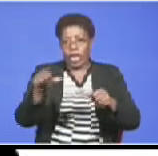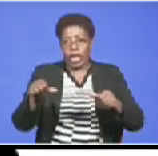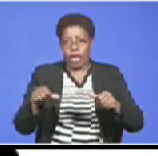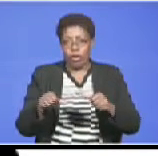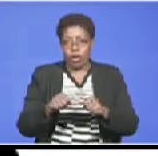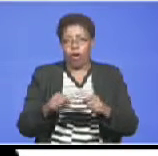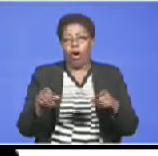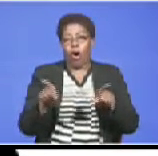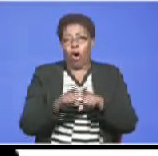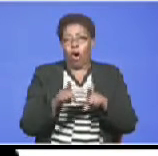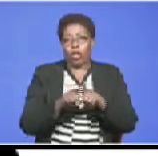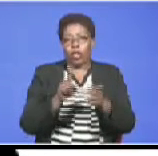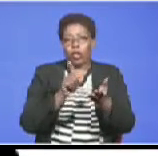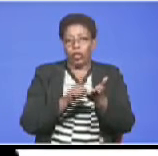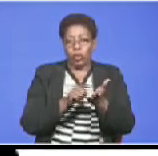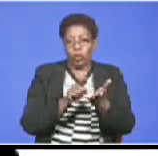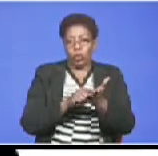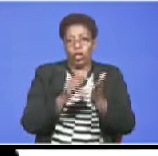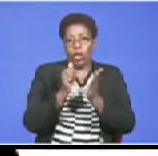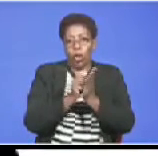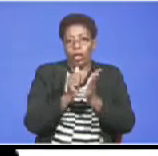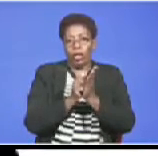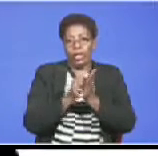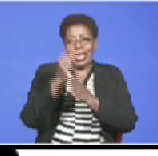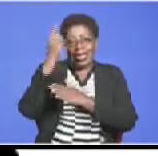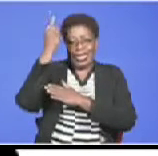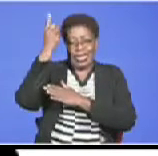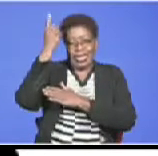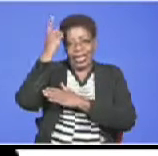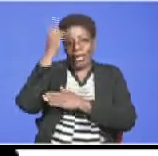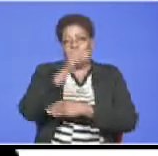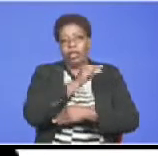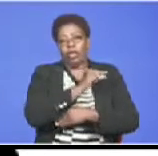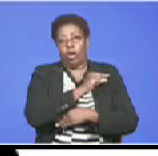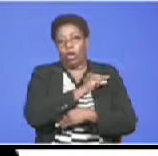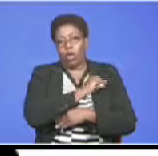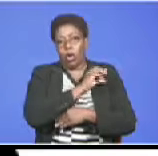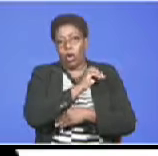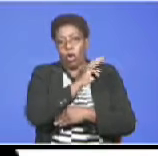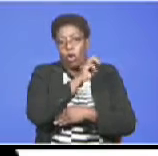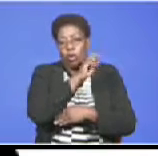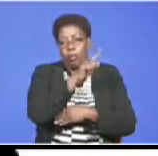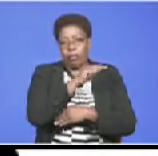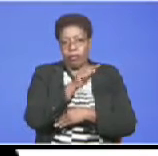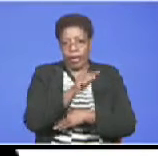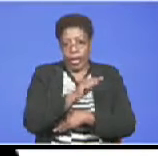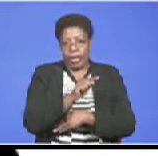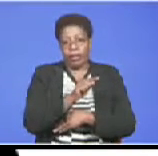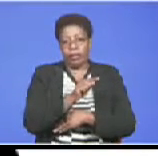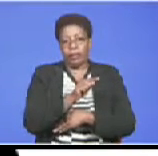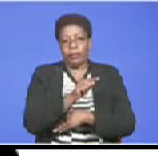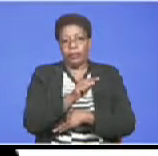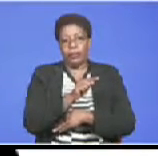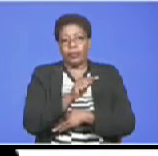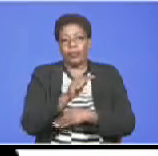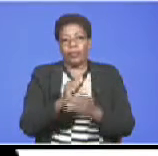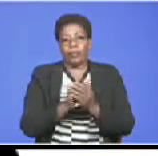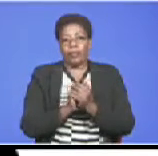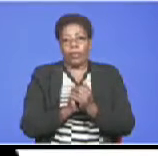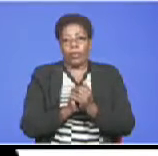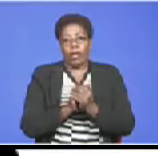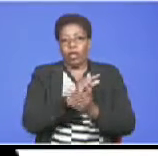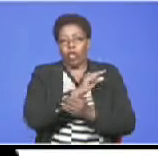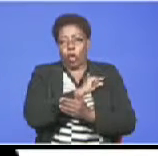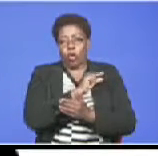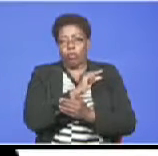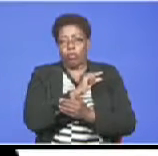Also making news tonight, Attorney Damian Gomez is catching heat from Attorney General Senator the Honorable Cobb Bethel. Attorney